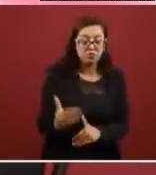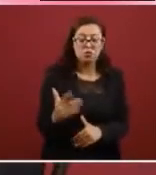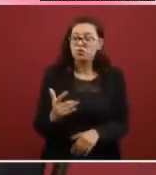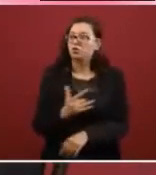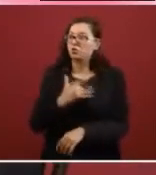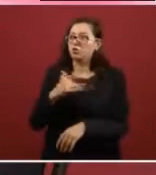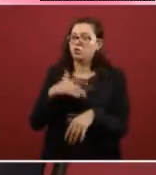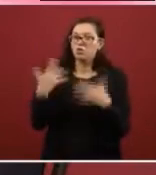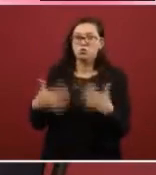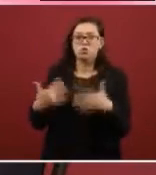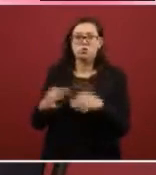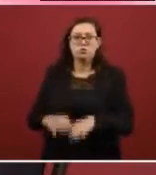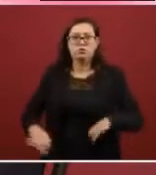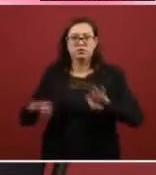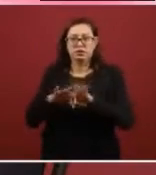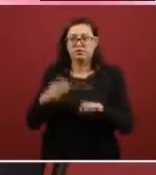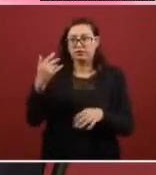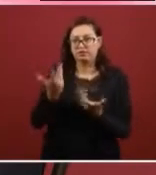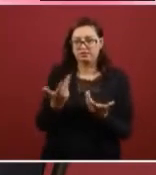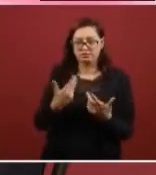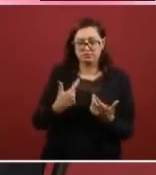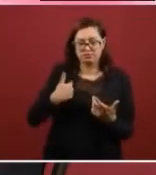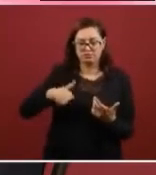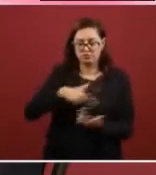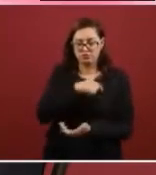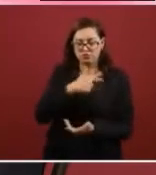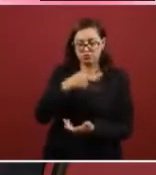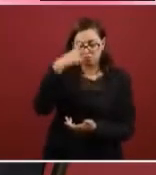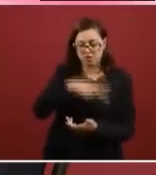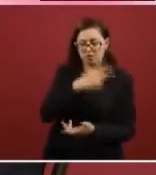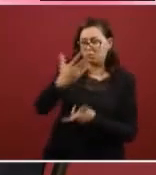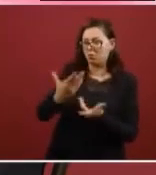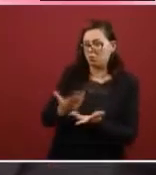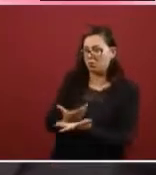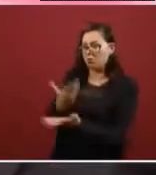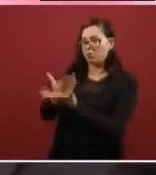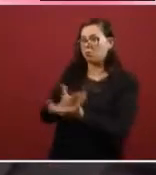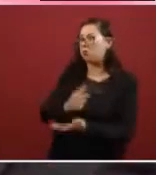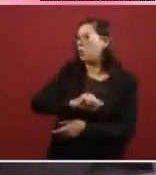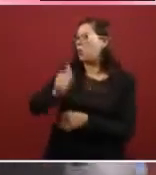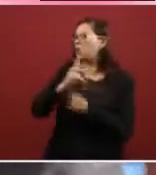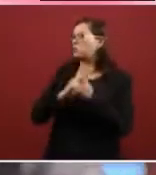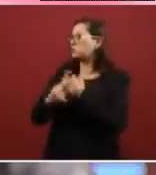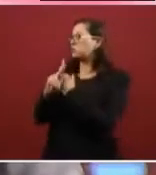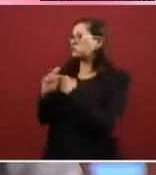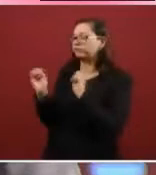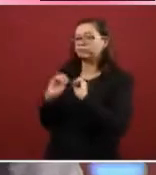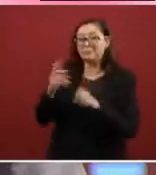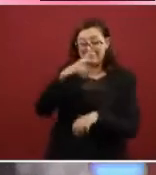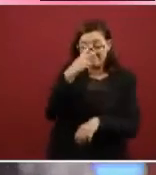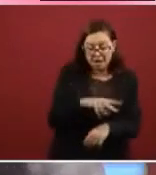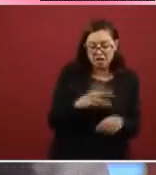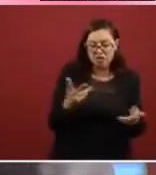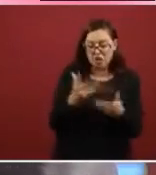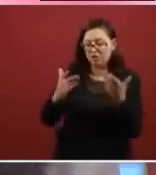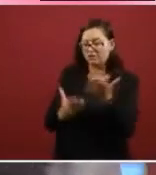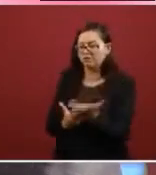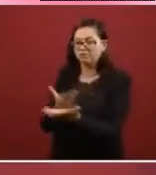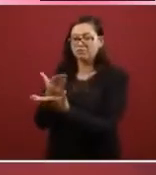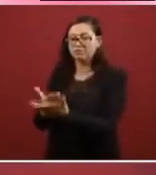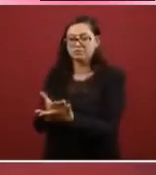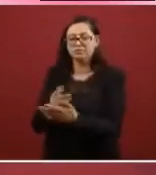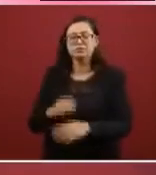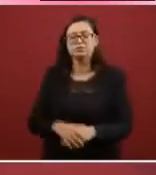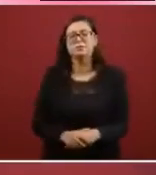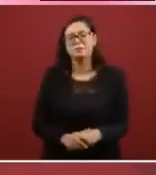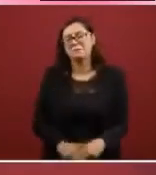mexicana for the Mexican thesis. No other country planned it. Mexico planned it. Los grandes movimientos de the